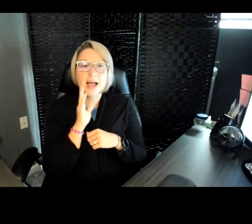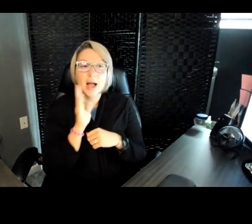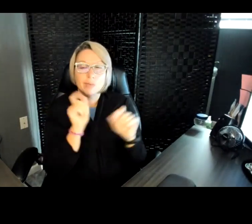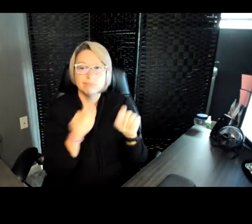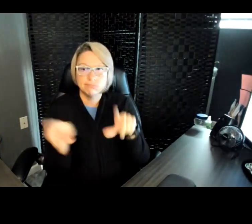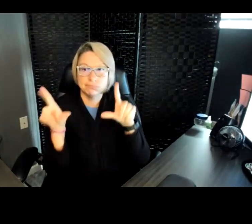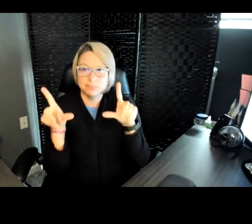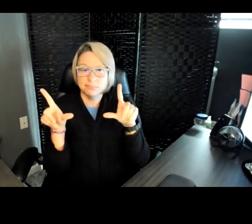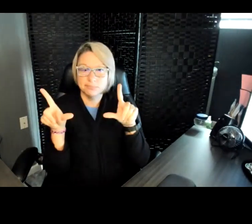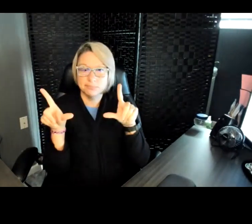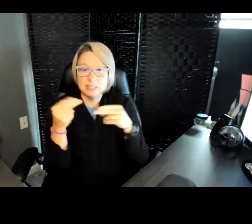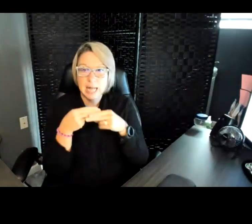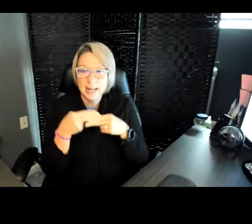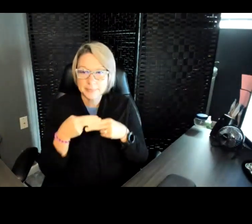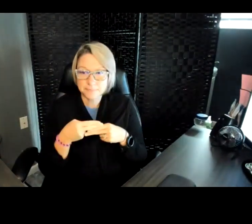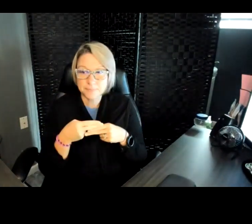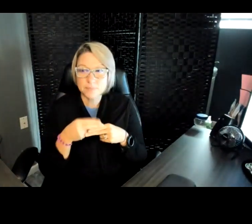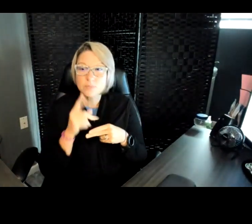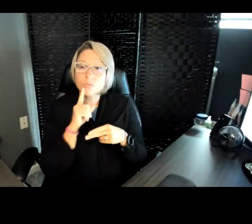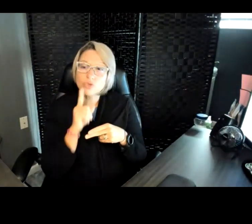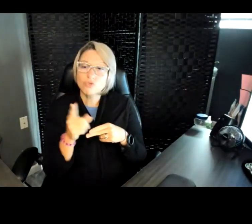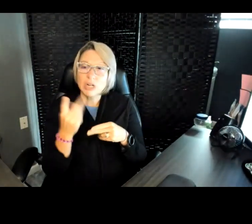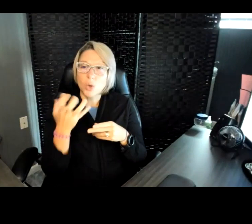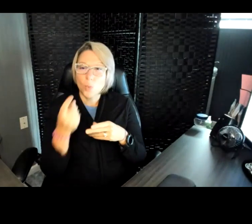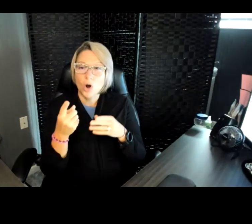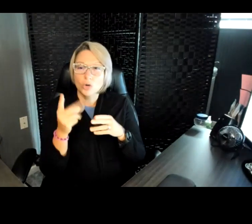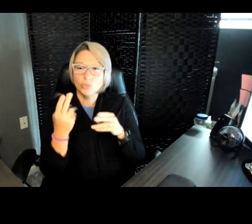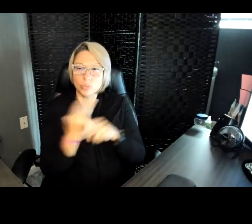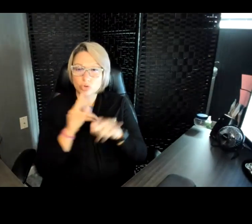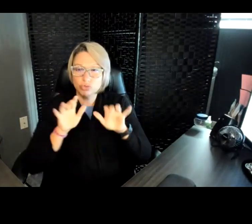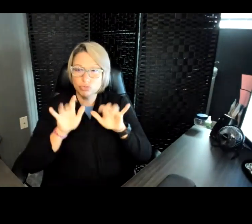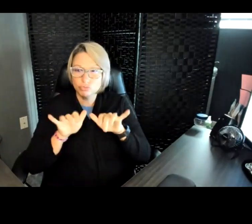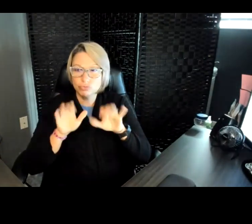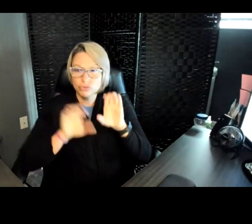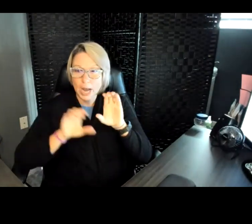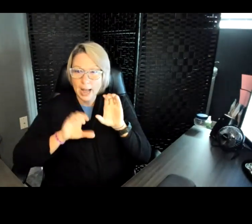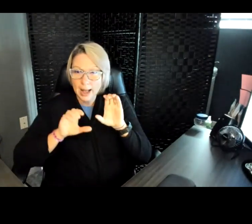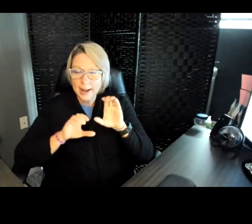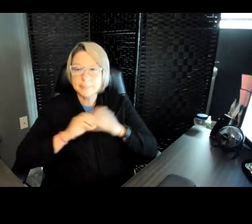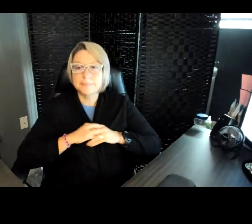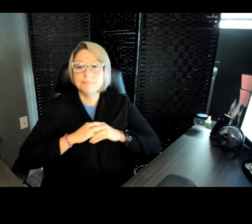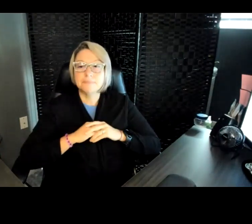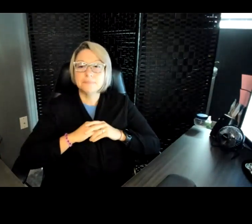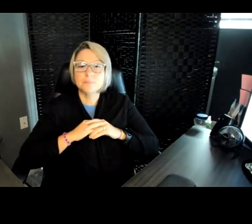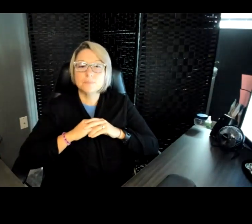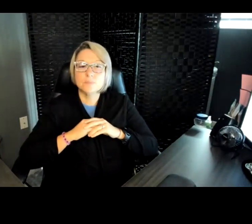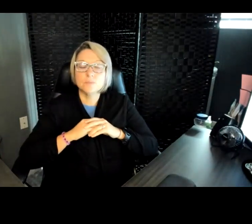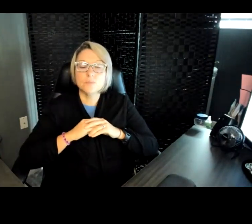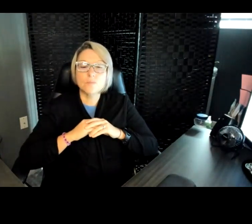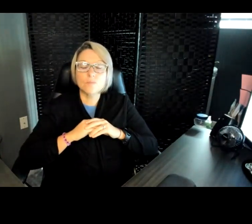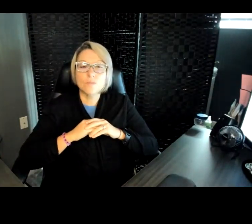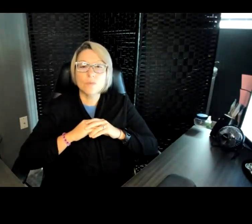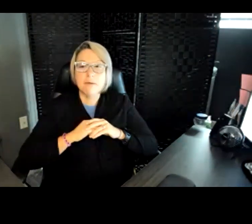slides. And I really do ask you to use the chat. So we're going to start out. Let me get my slides up. And then I actually